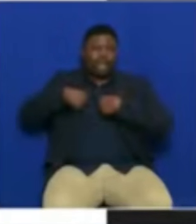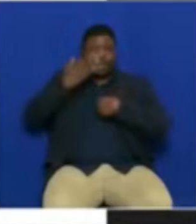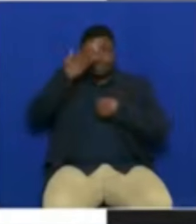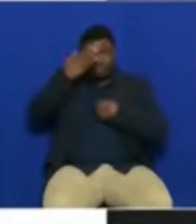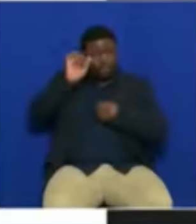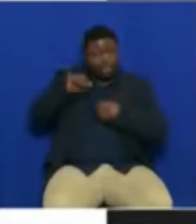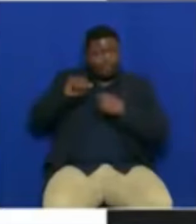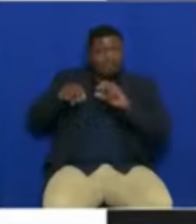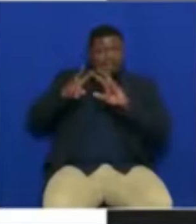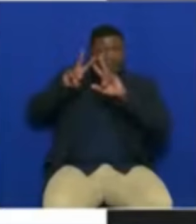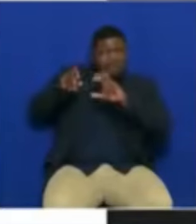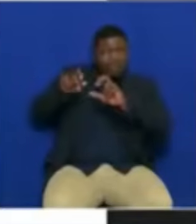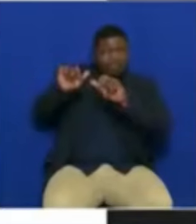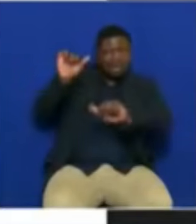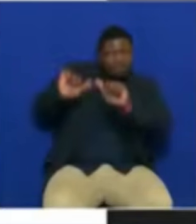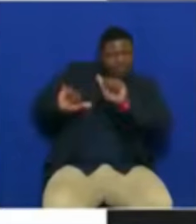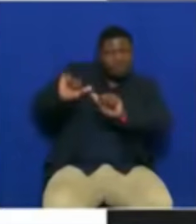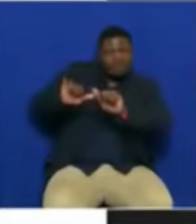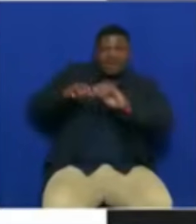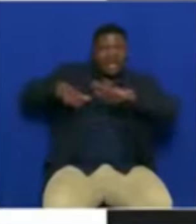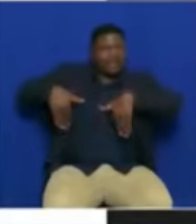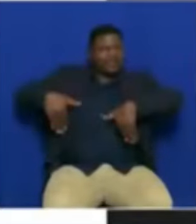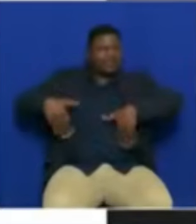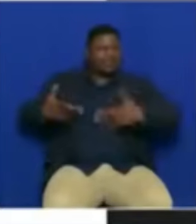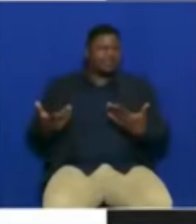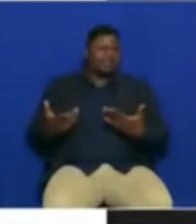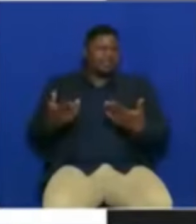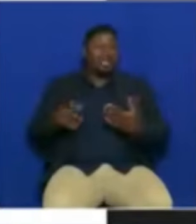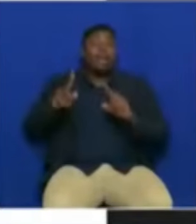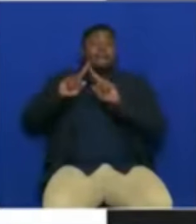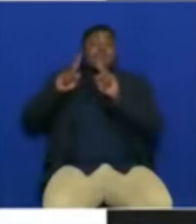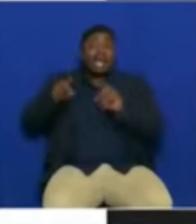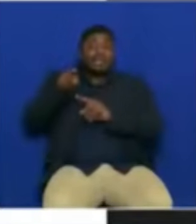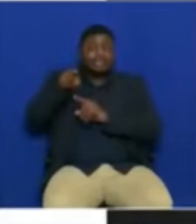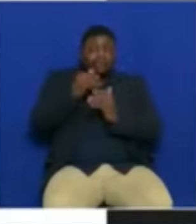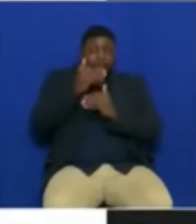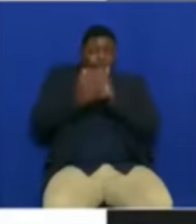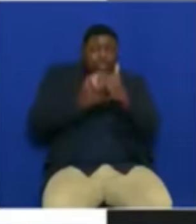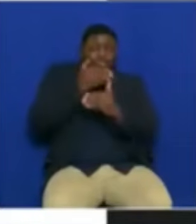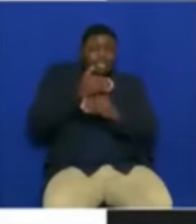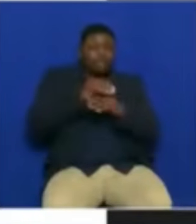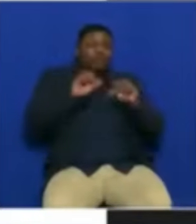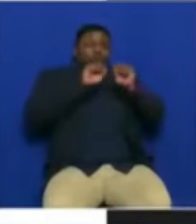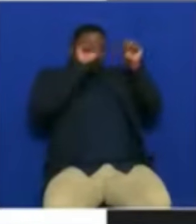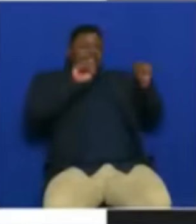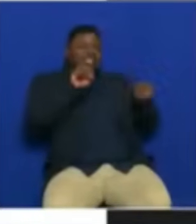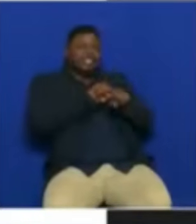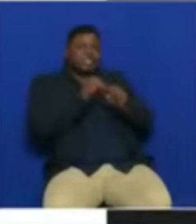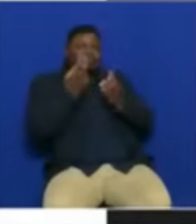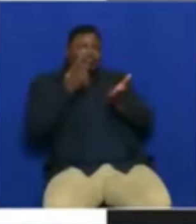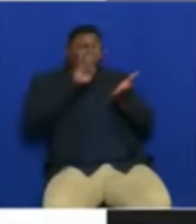process of being registered on the system. Of being subjected to a